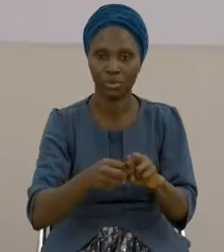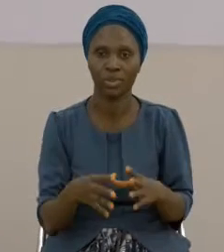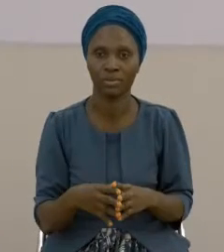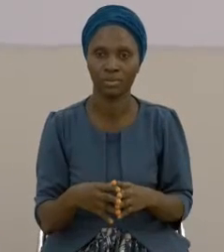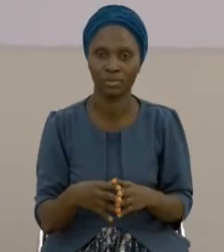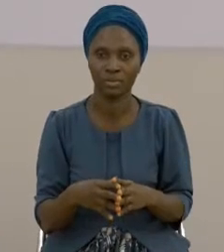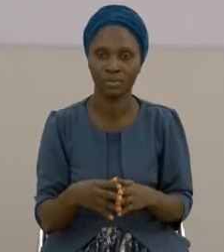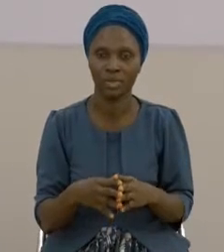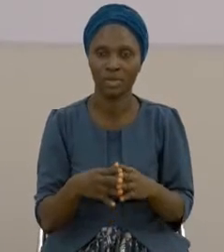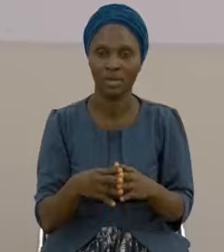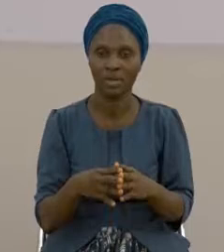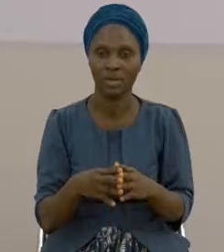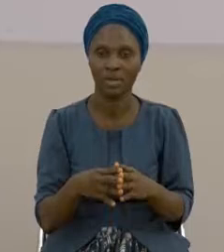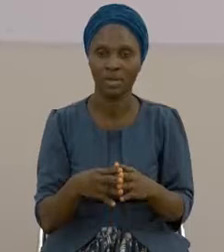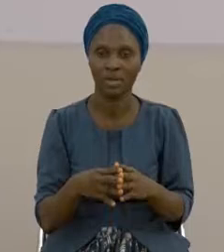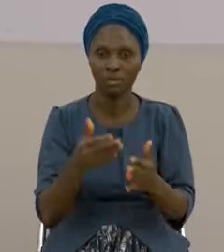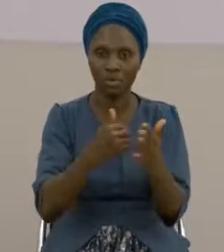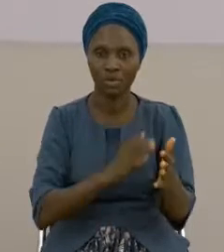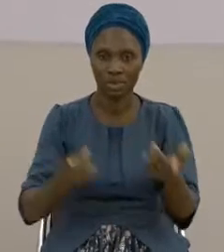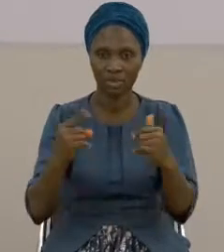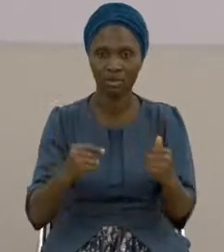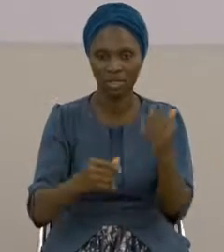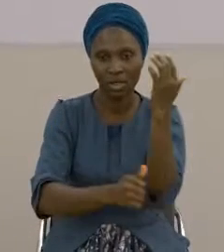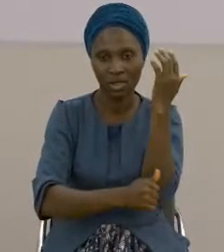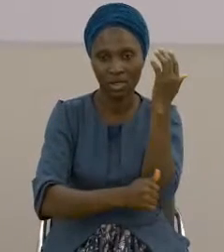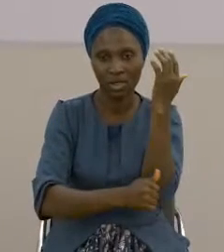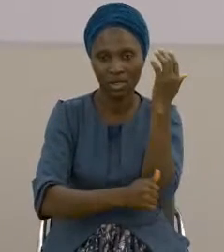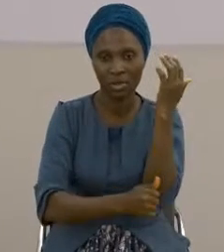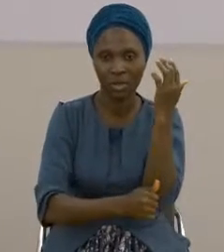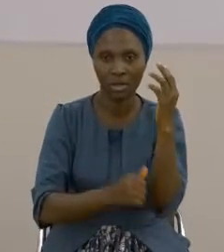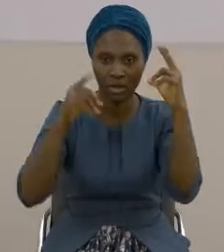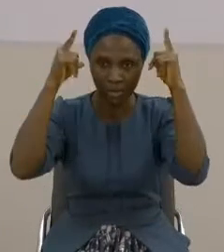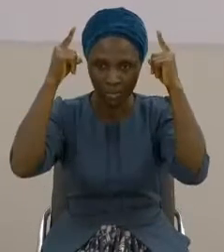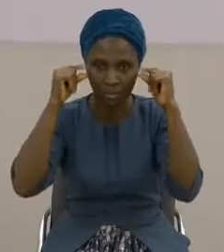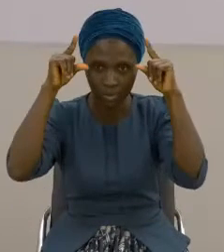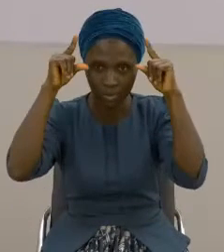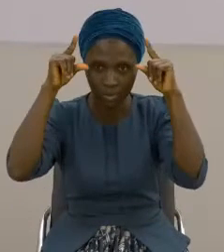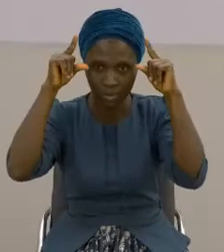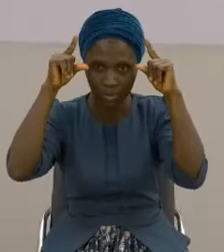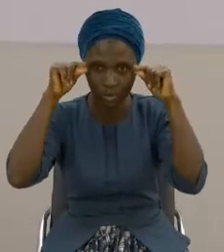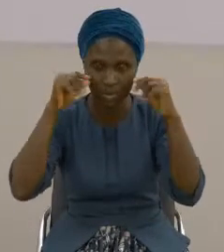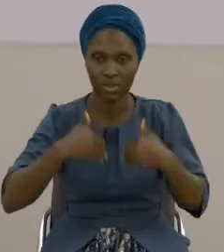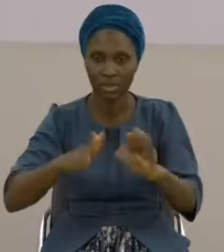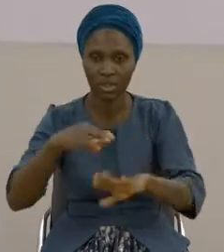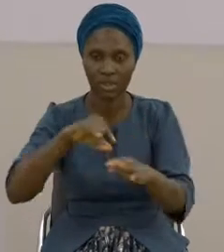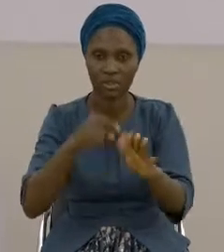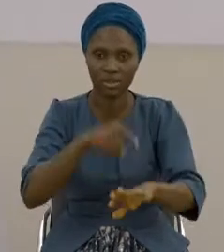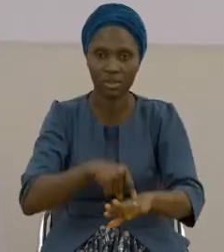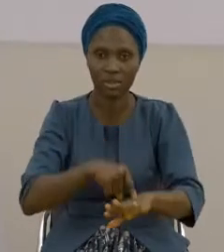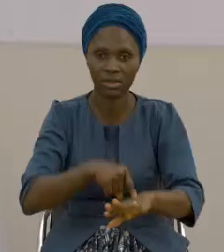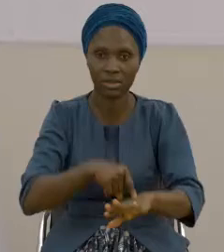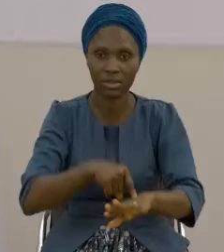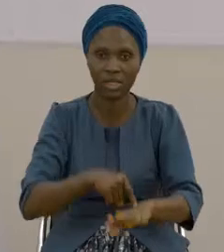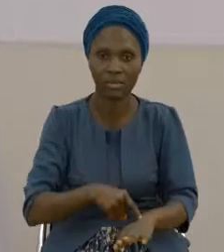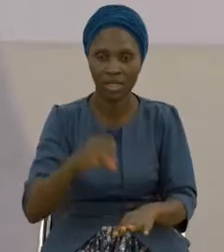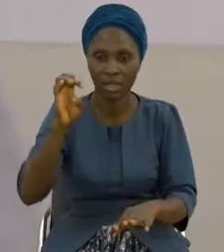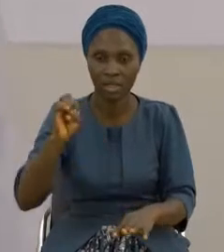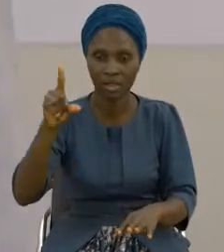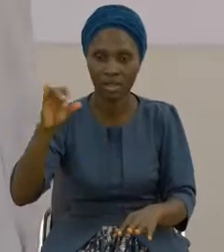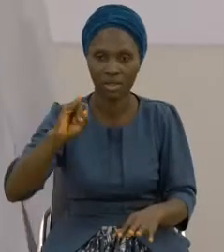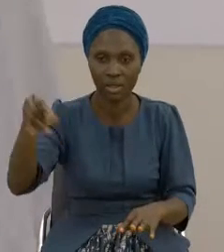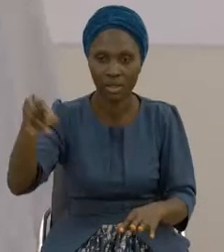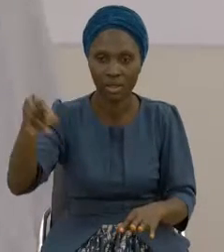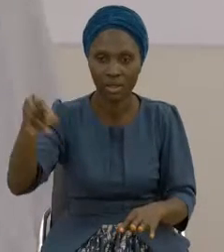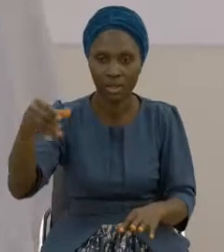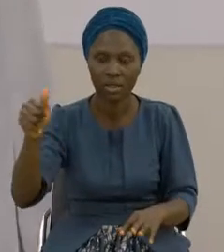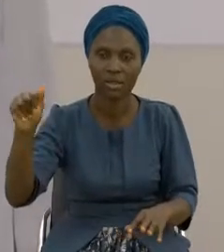this time. Elijah, the great prophet, had died by this time of Jeremiah. And the Jeremiah that could help them and plead for